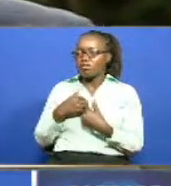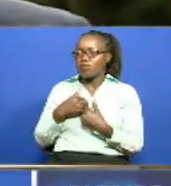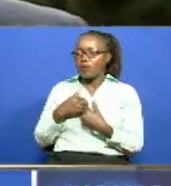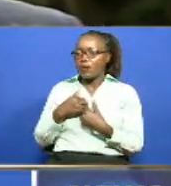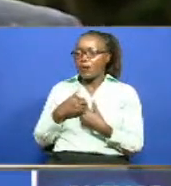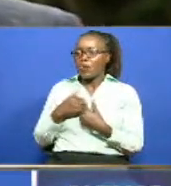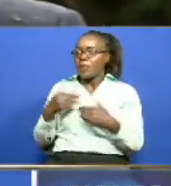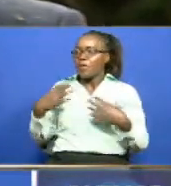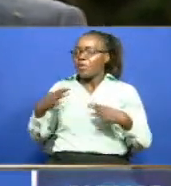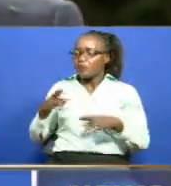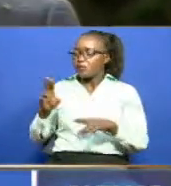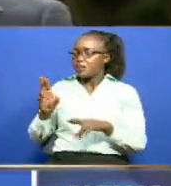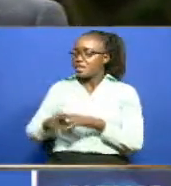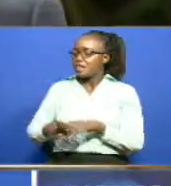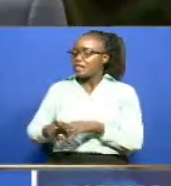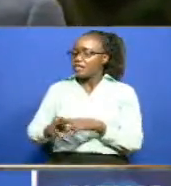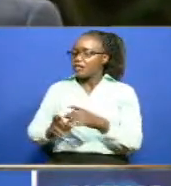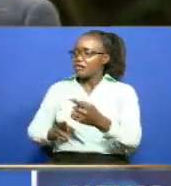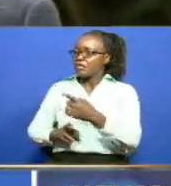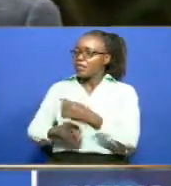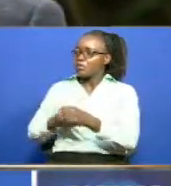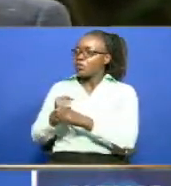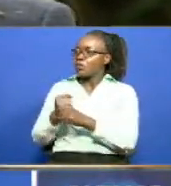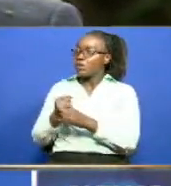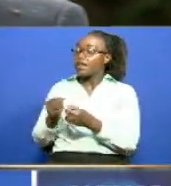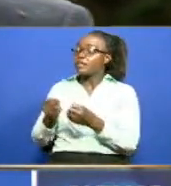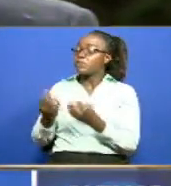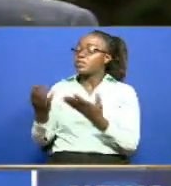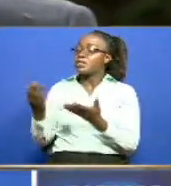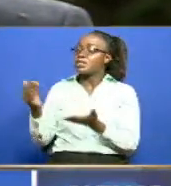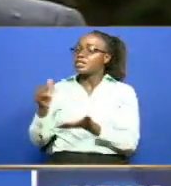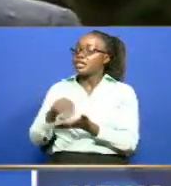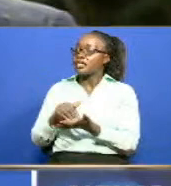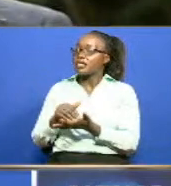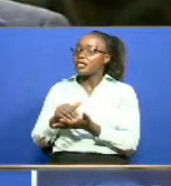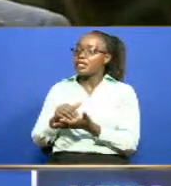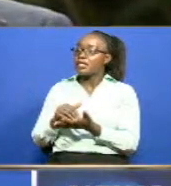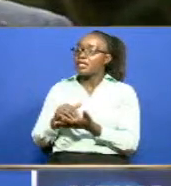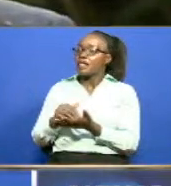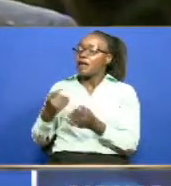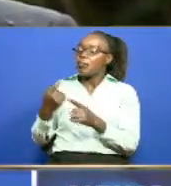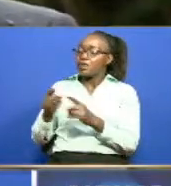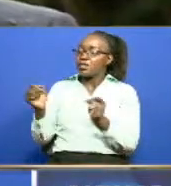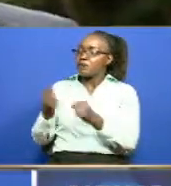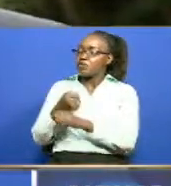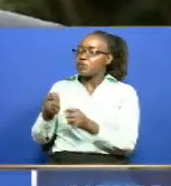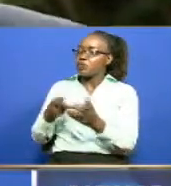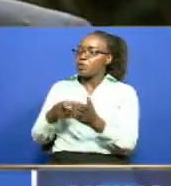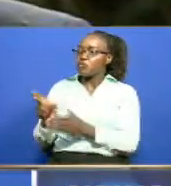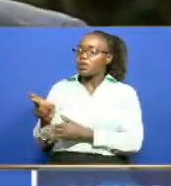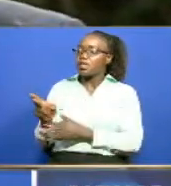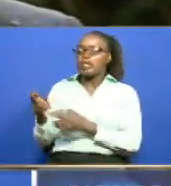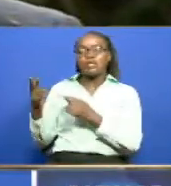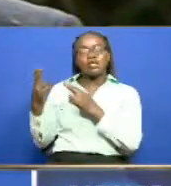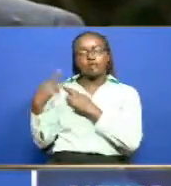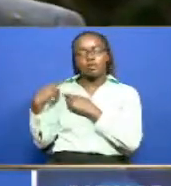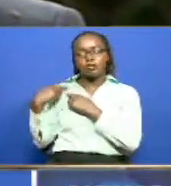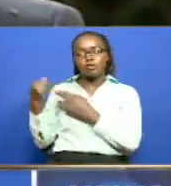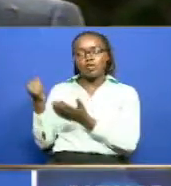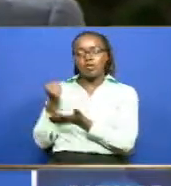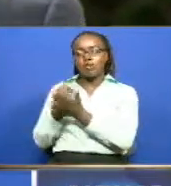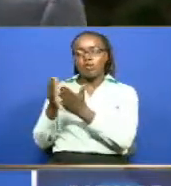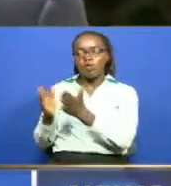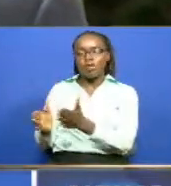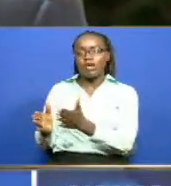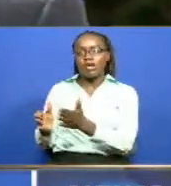sitting around or coming to work, which is an expense again, and you're not able to pay them. So there's a responsibility of the employer